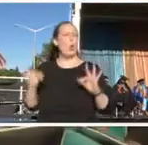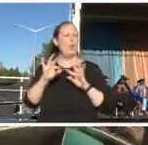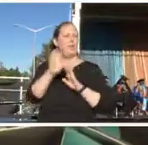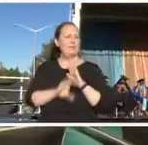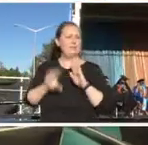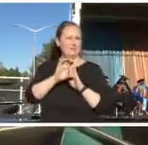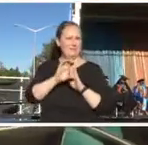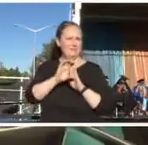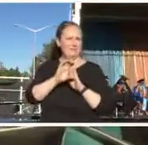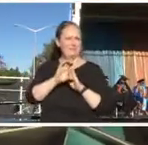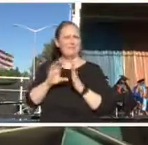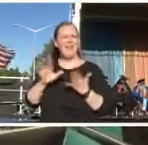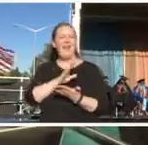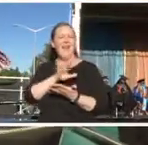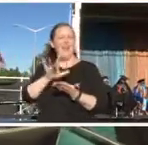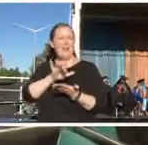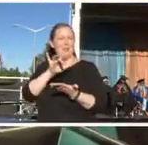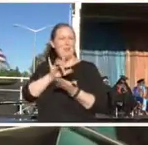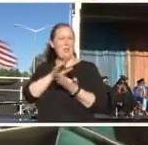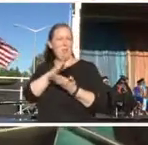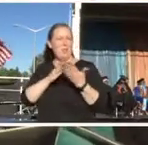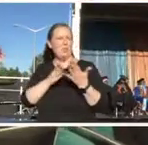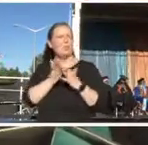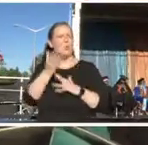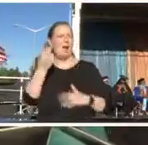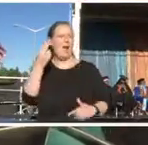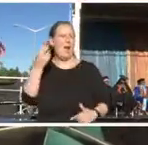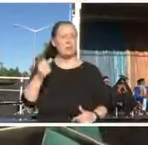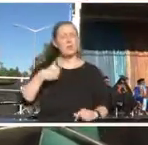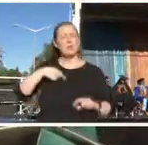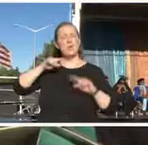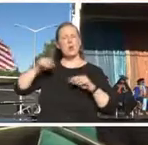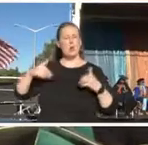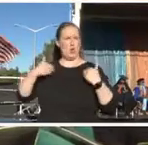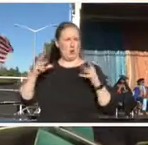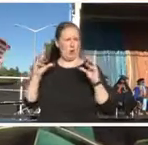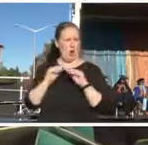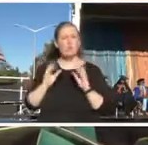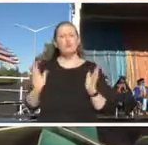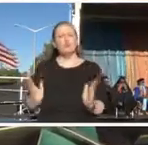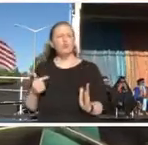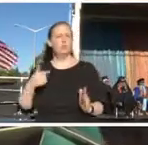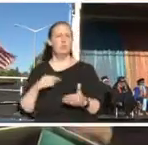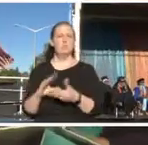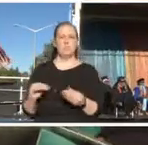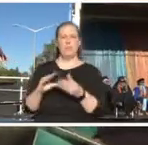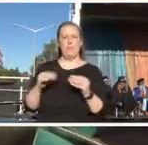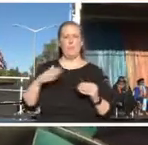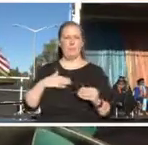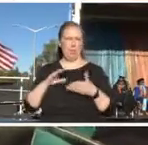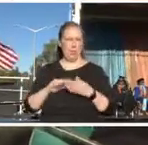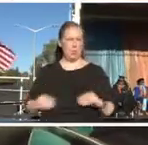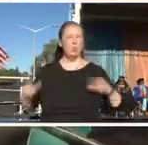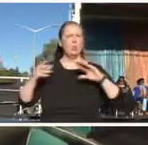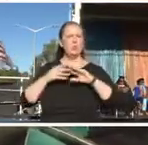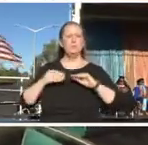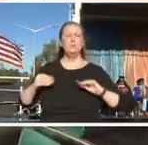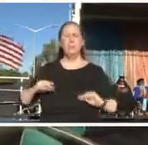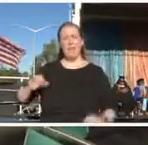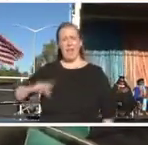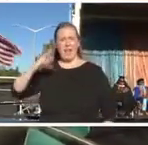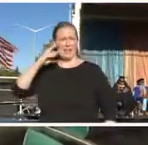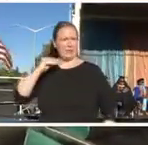Midway through high school, I attended a youth conference where I was encouraged to share my story. The experience gave